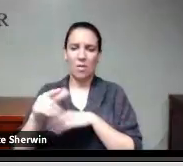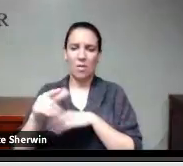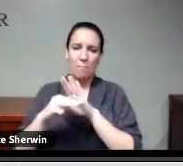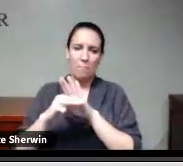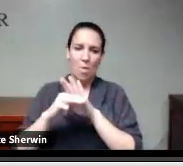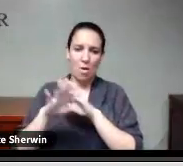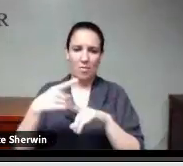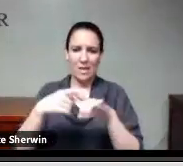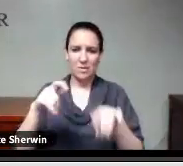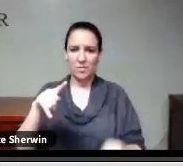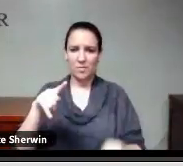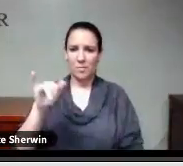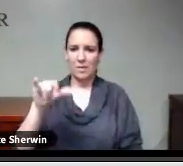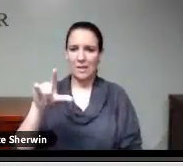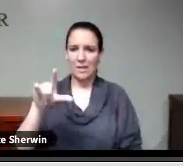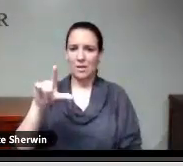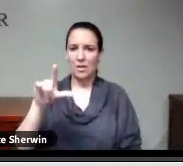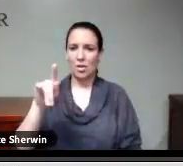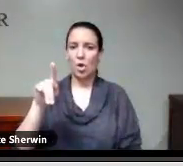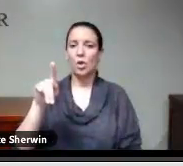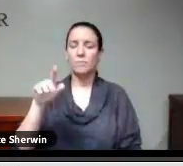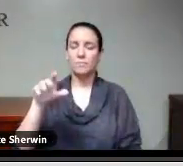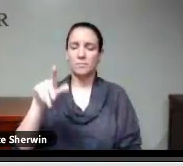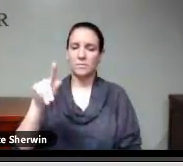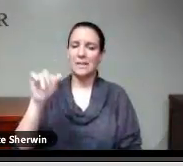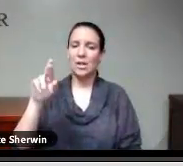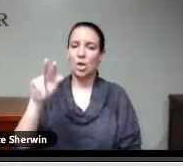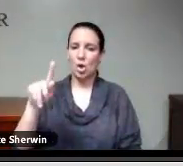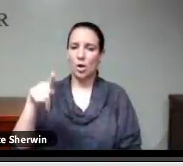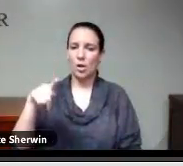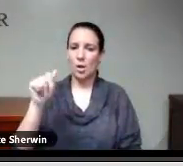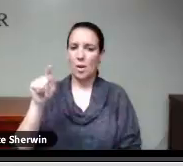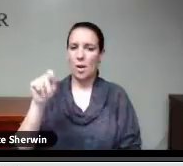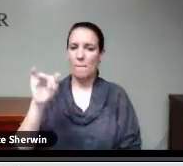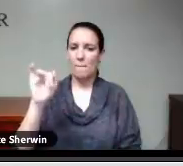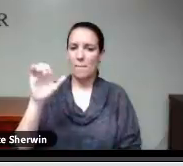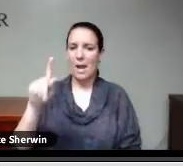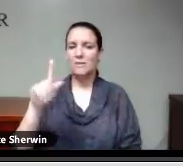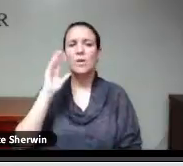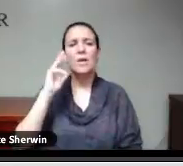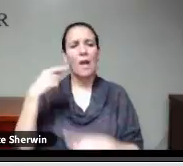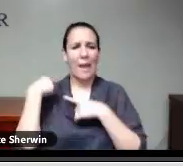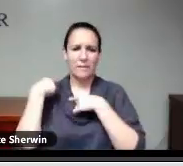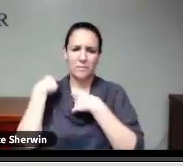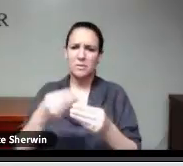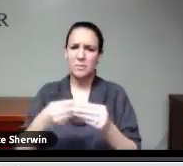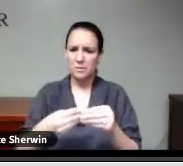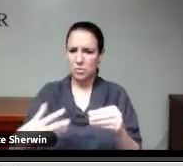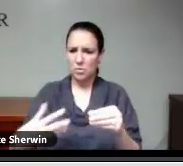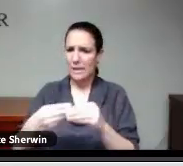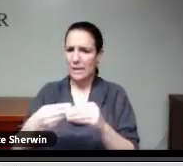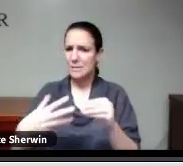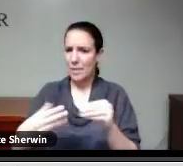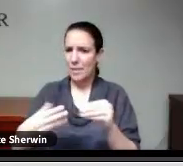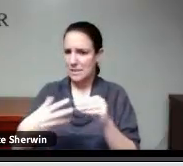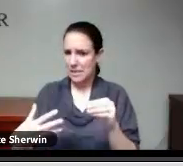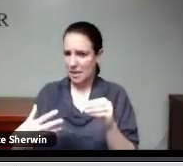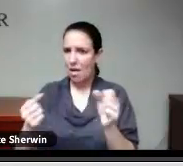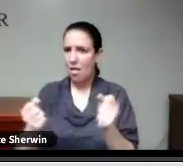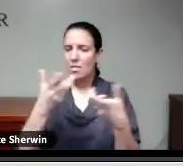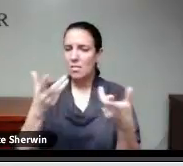from the 50s. It's quite an old model, but it's been adapted and expanded upon over the years. And a lot of large